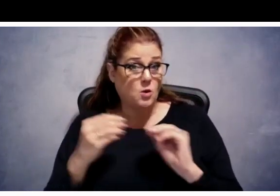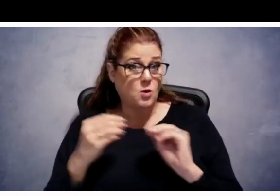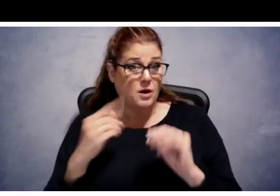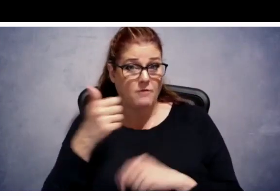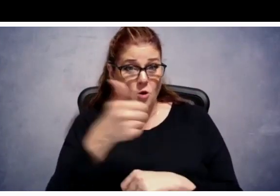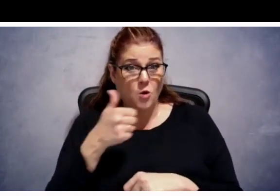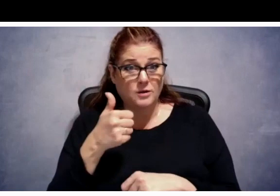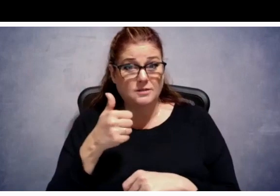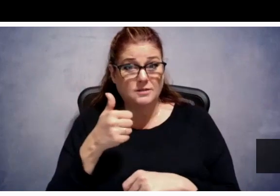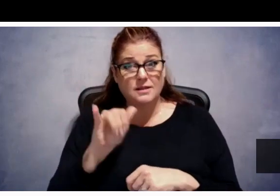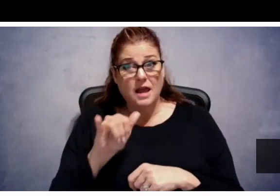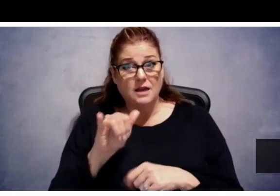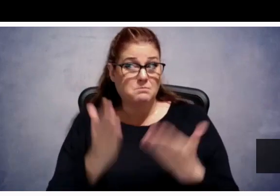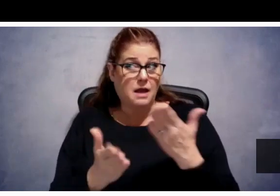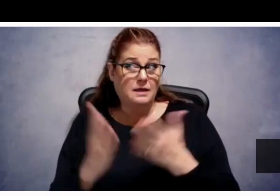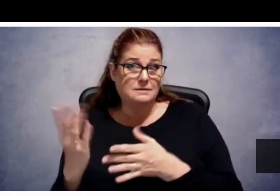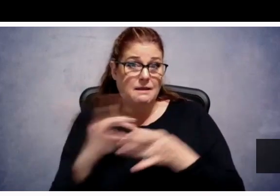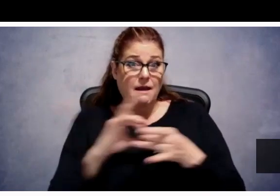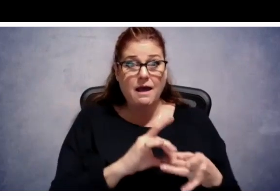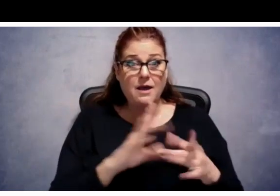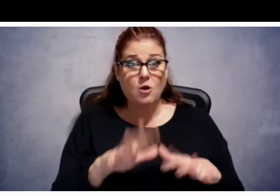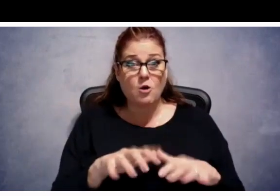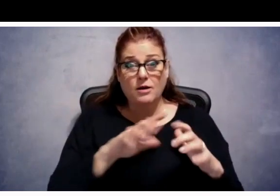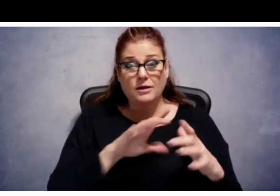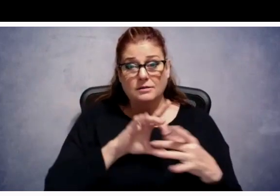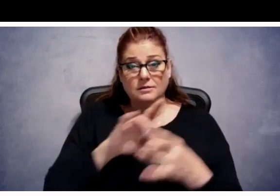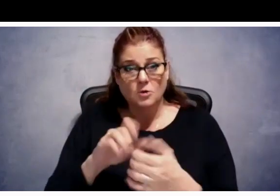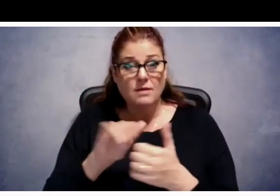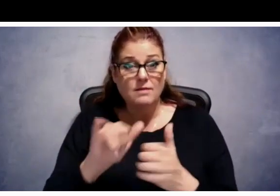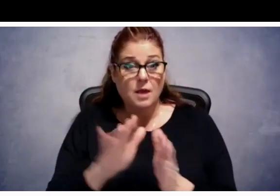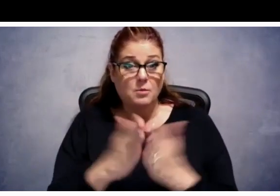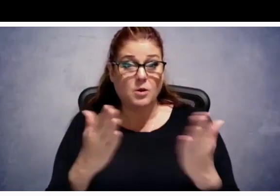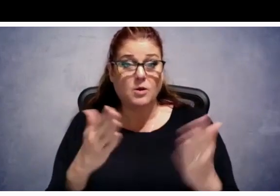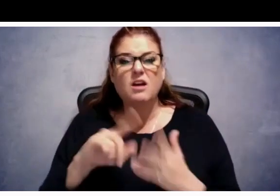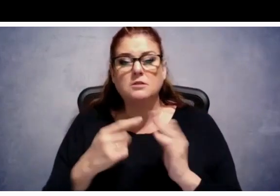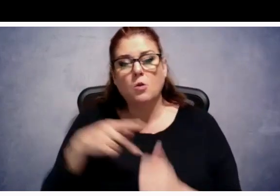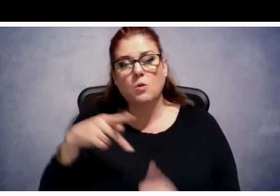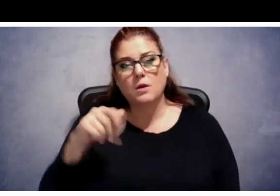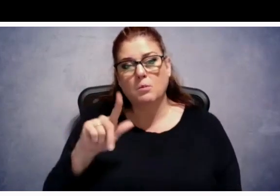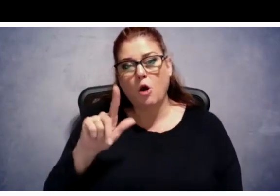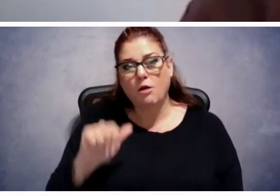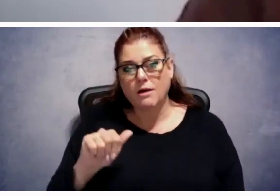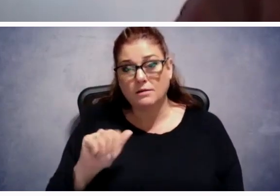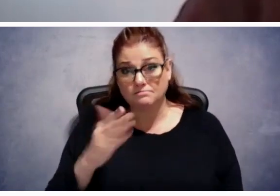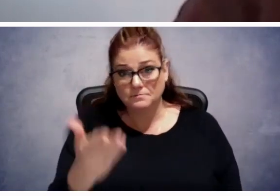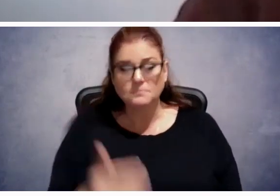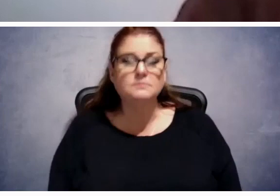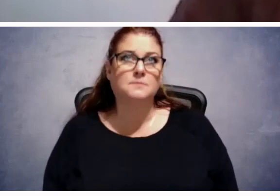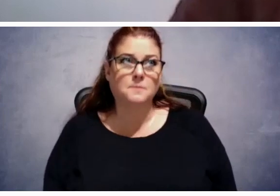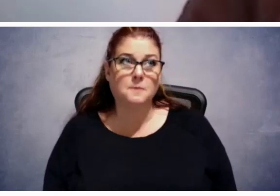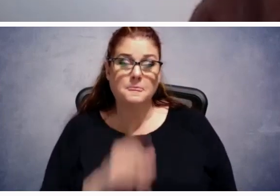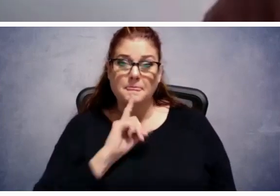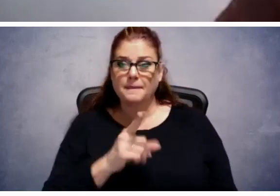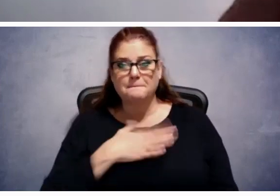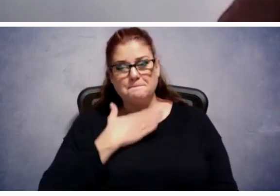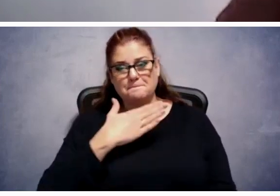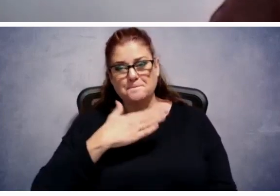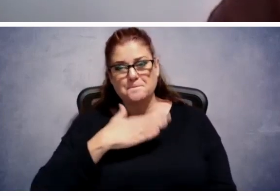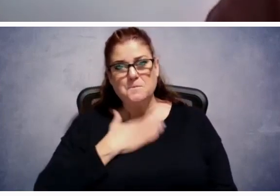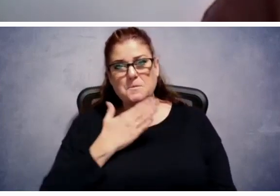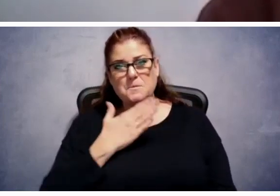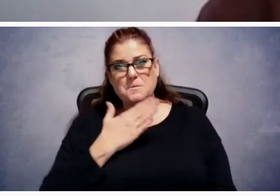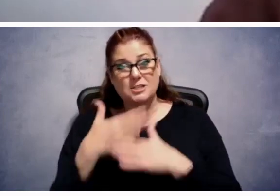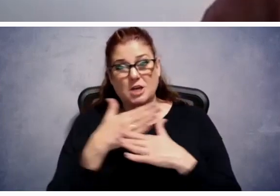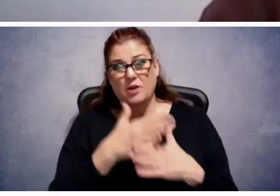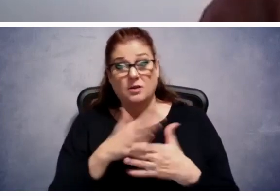own that might tie our audience to the book? I'll start with Paula, if you want to go. Sure. I am happy to share